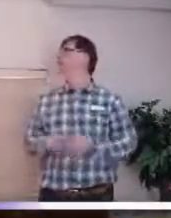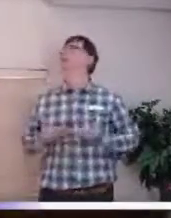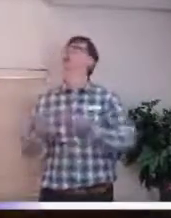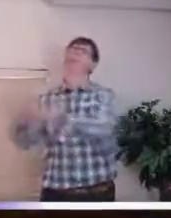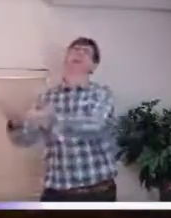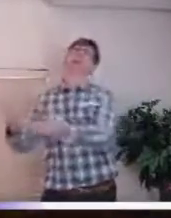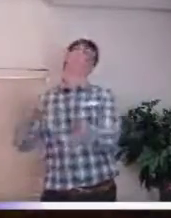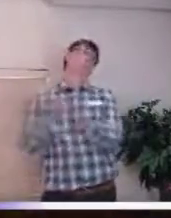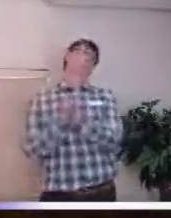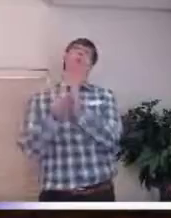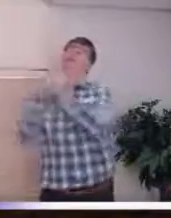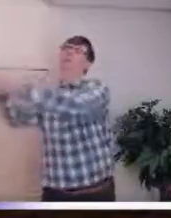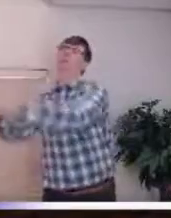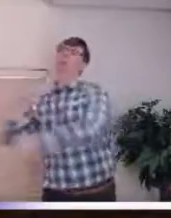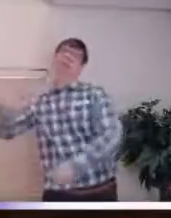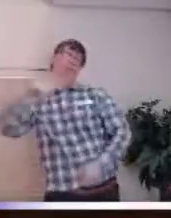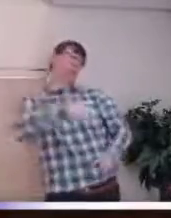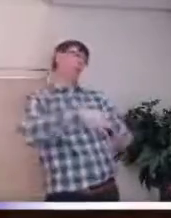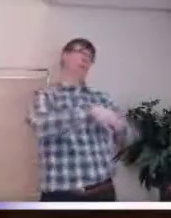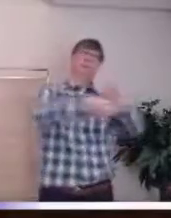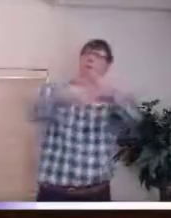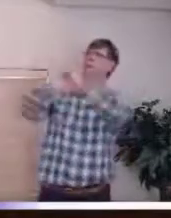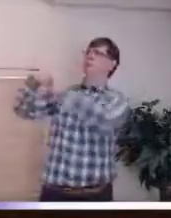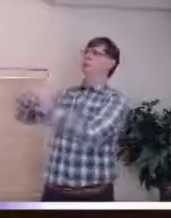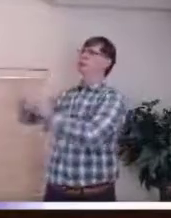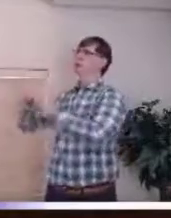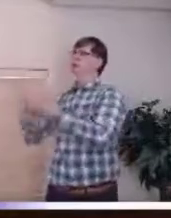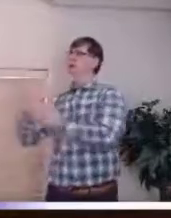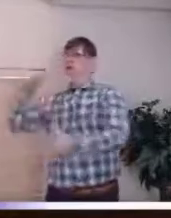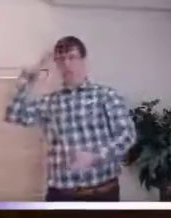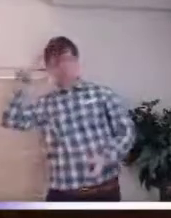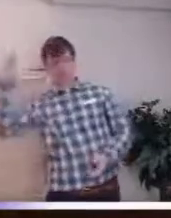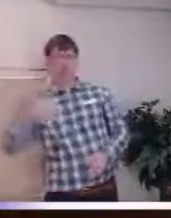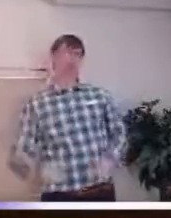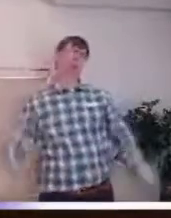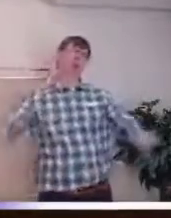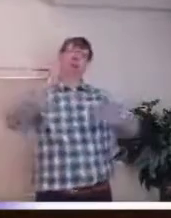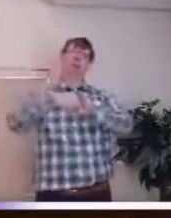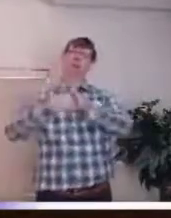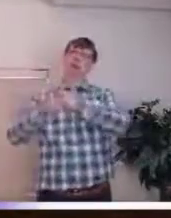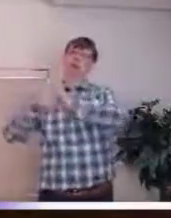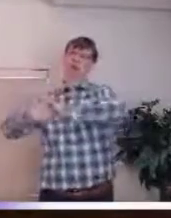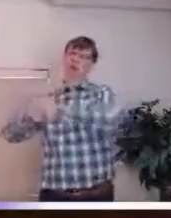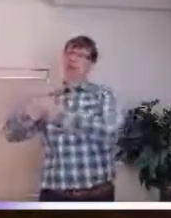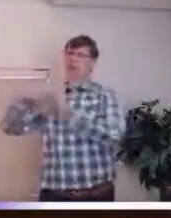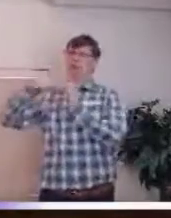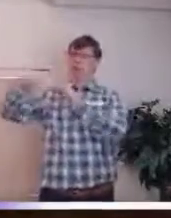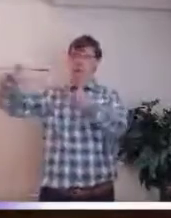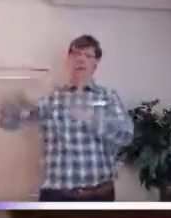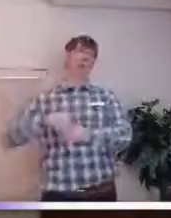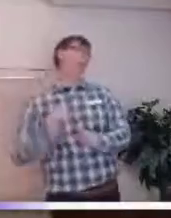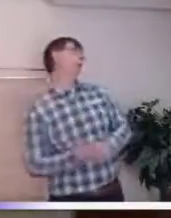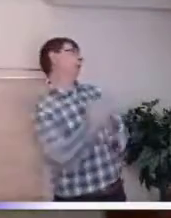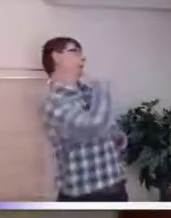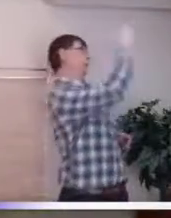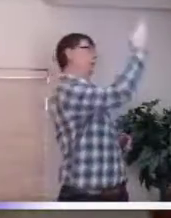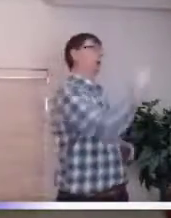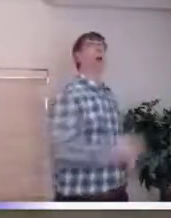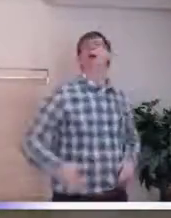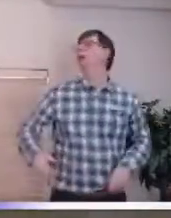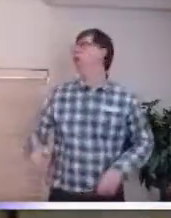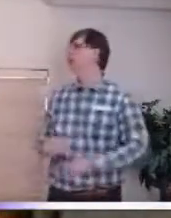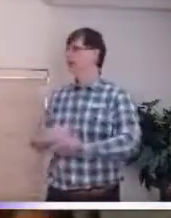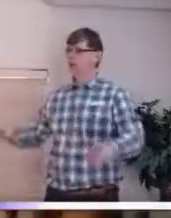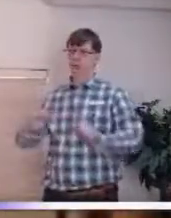Letting go of attachment. Think about something right now that you're attached to. That, oh my God, if this